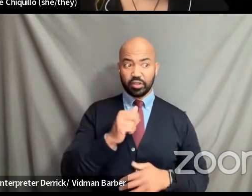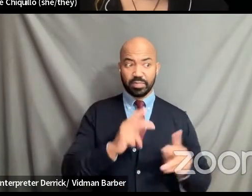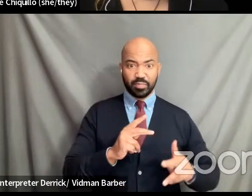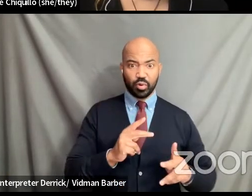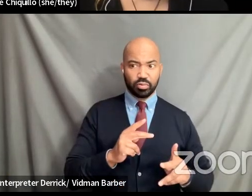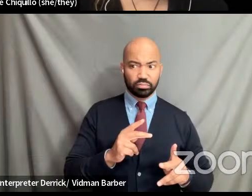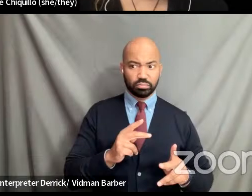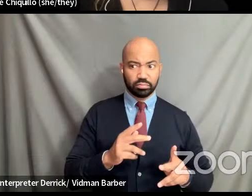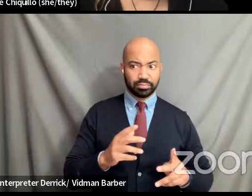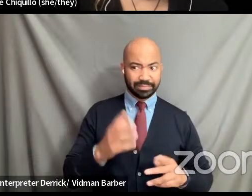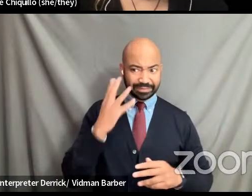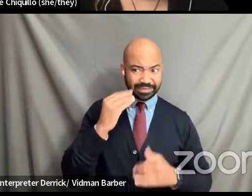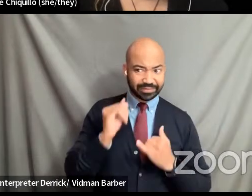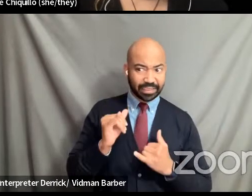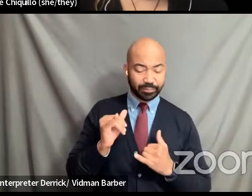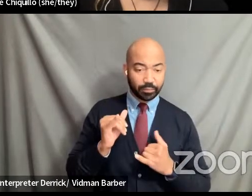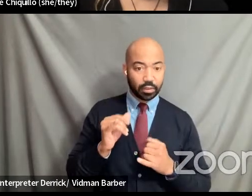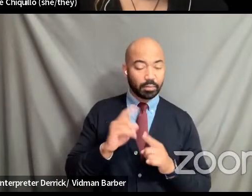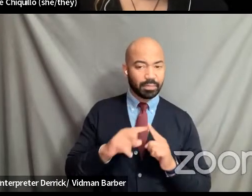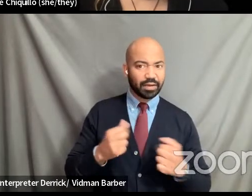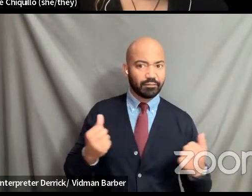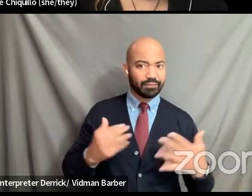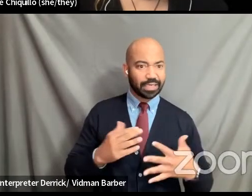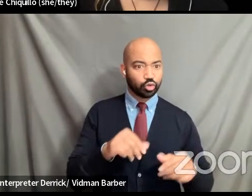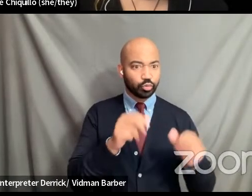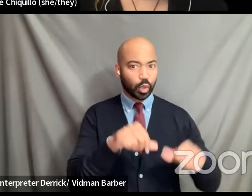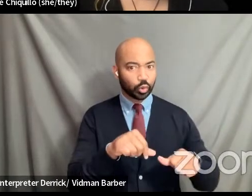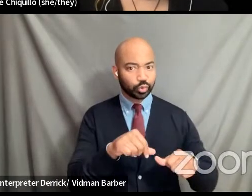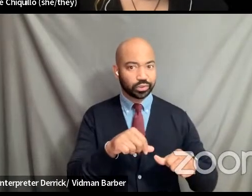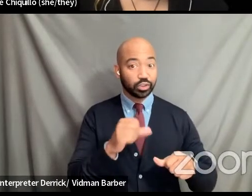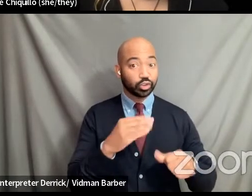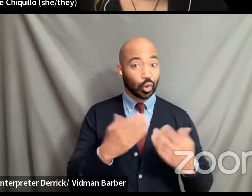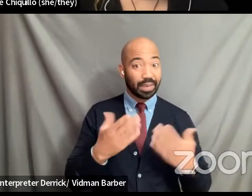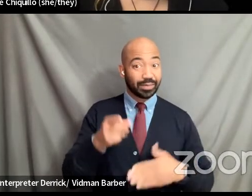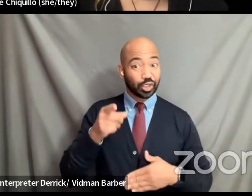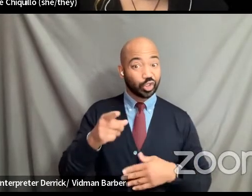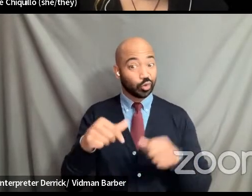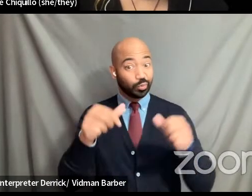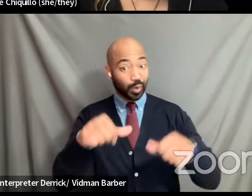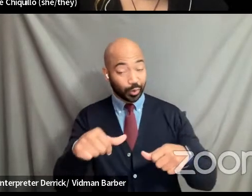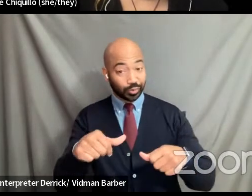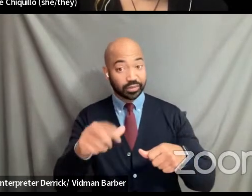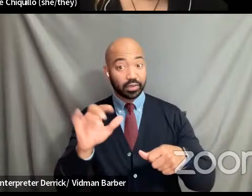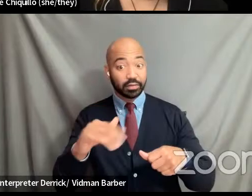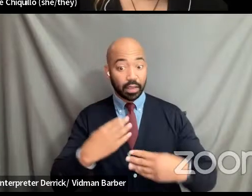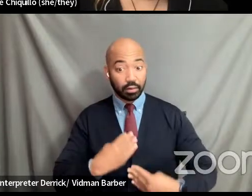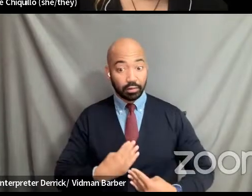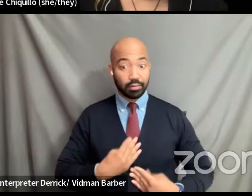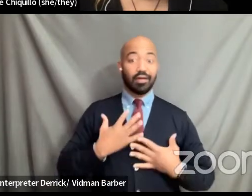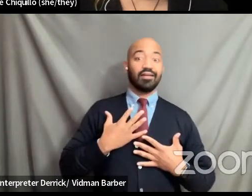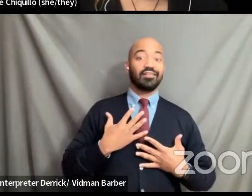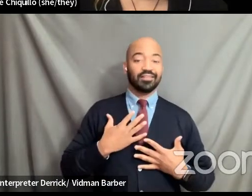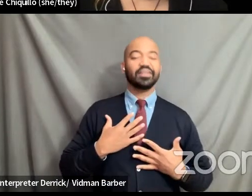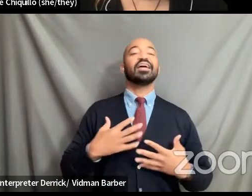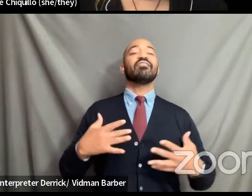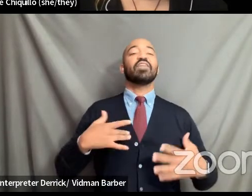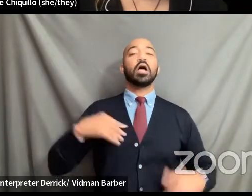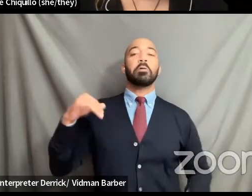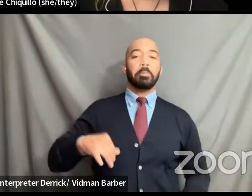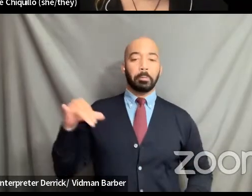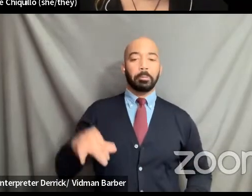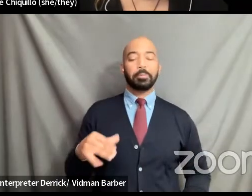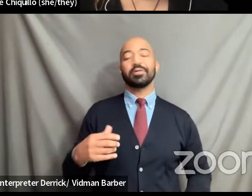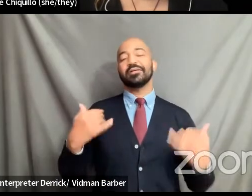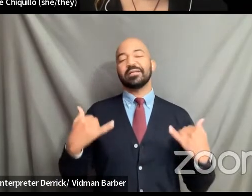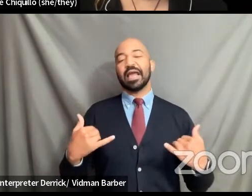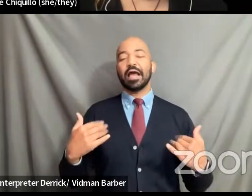were fearful of actually posting that. So it may have just taken you actually posting that information for them to be like, you know what?